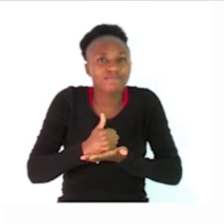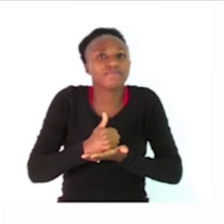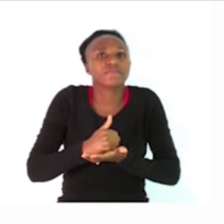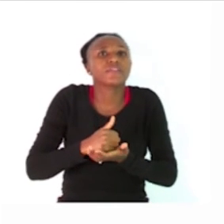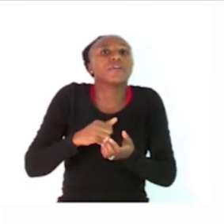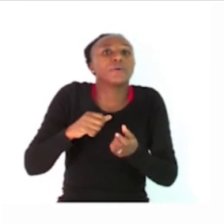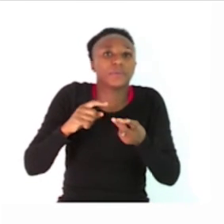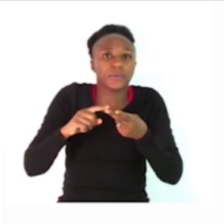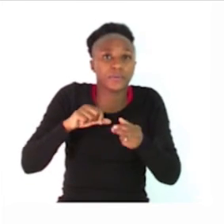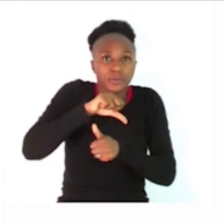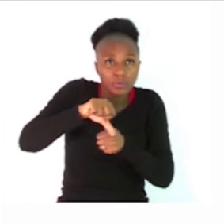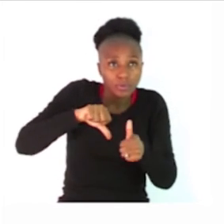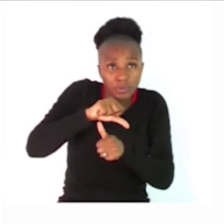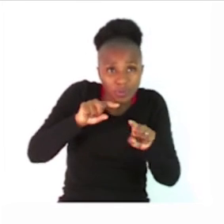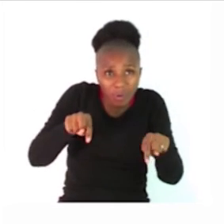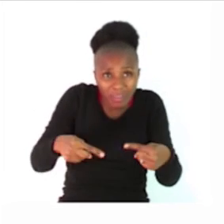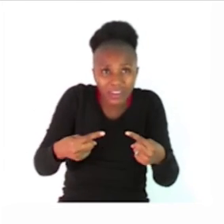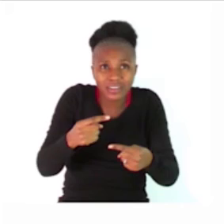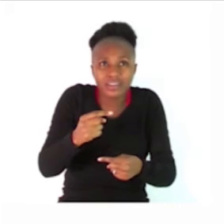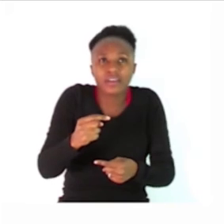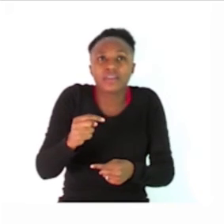the values a person possesses.